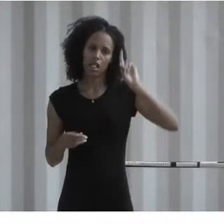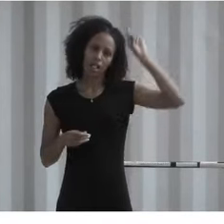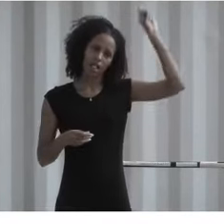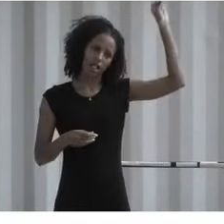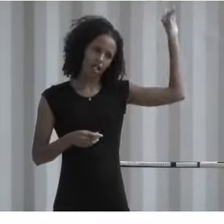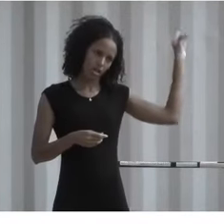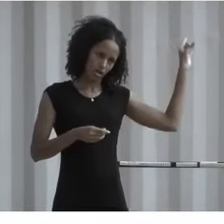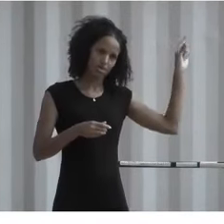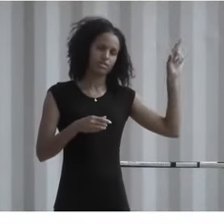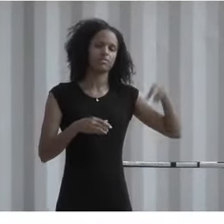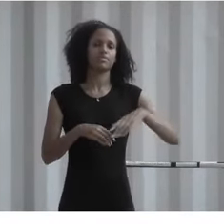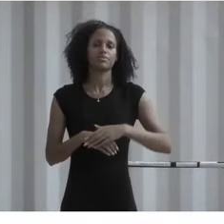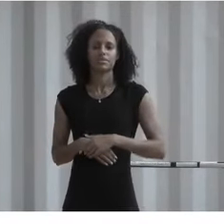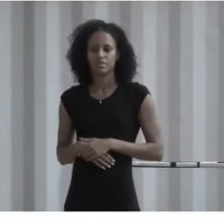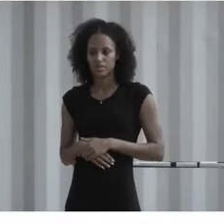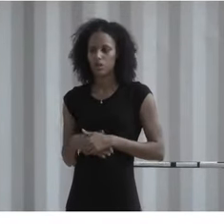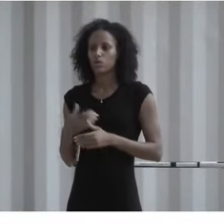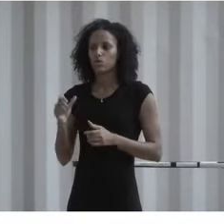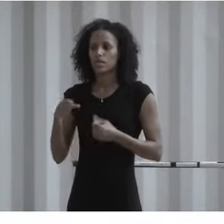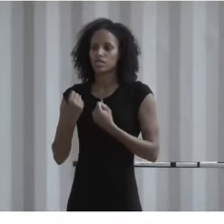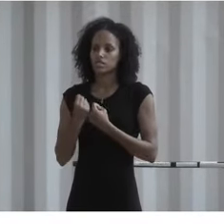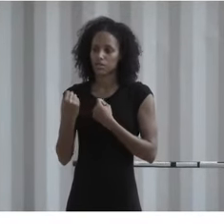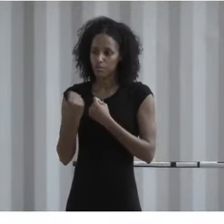the castle, where you